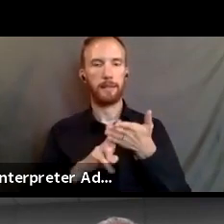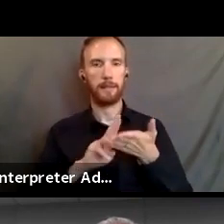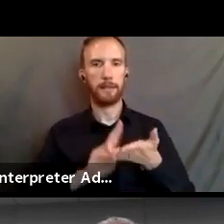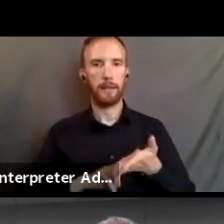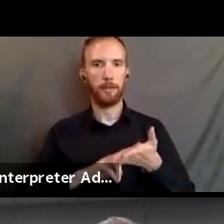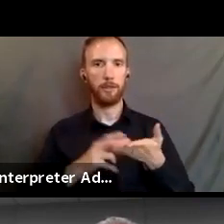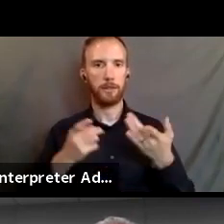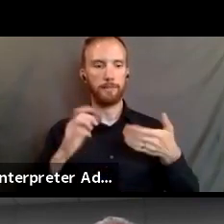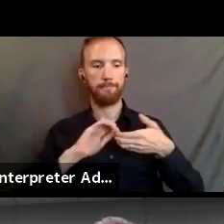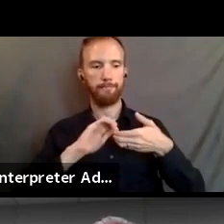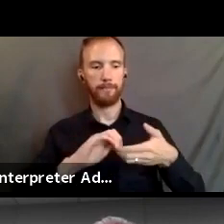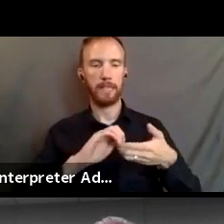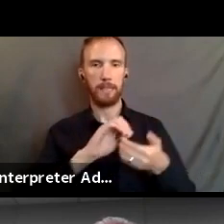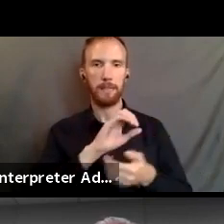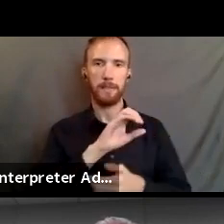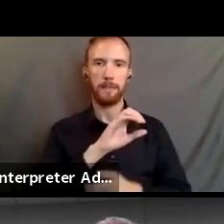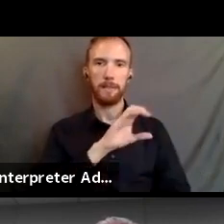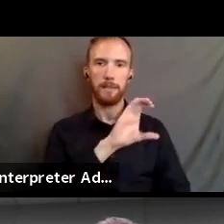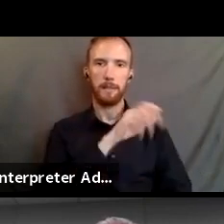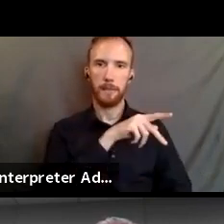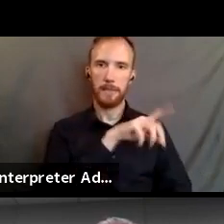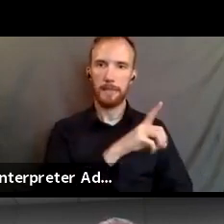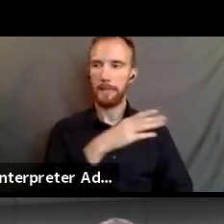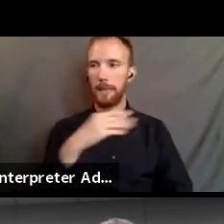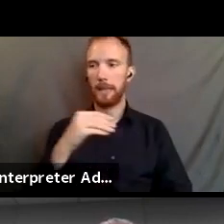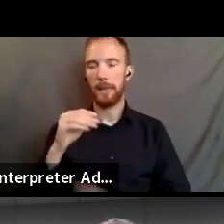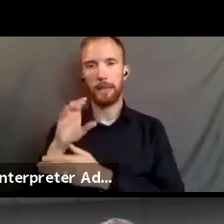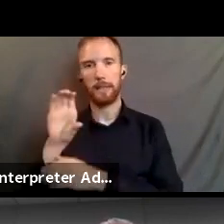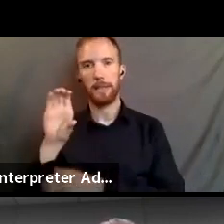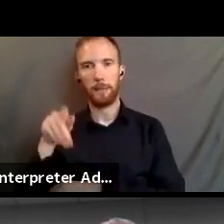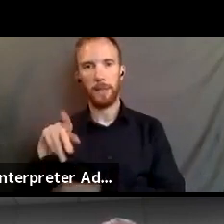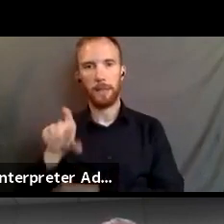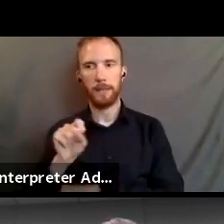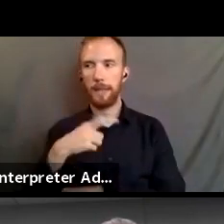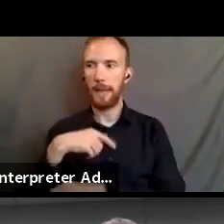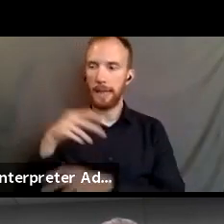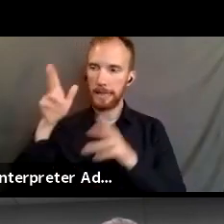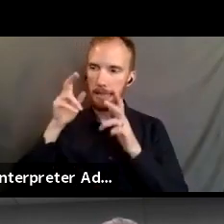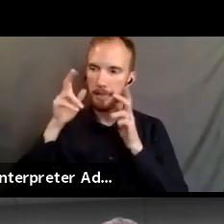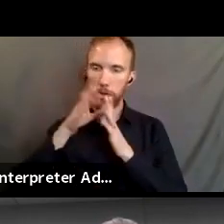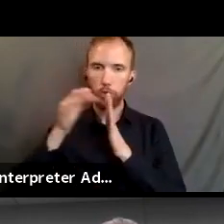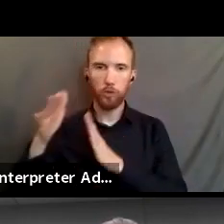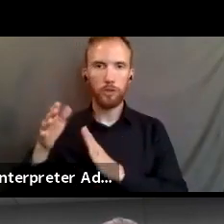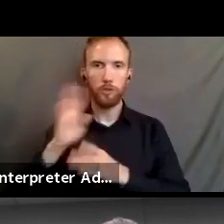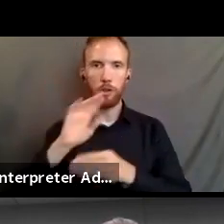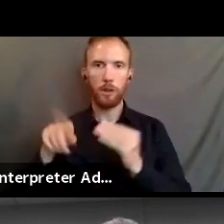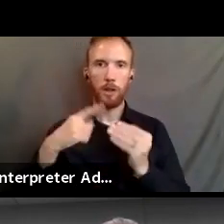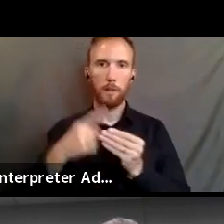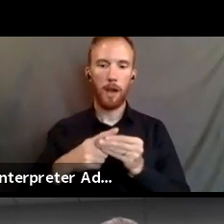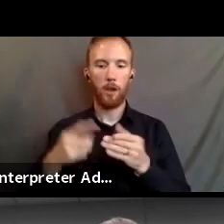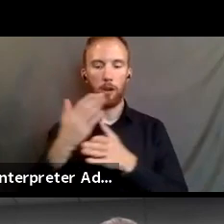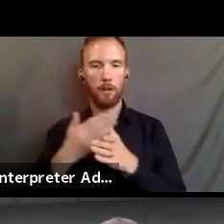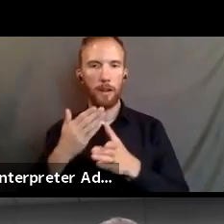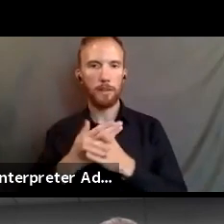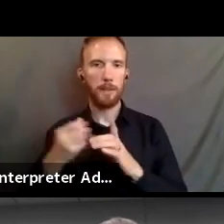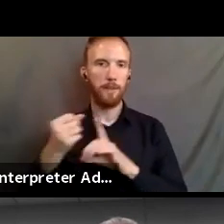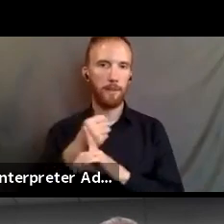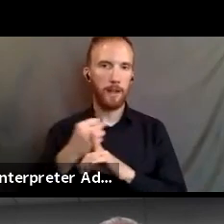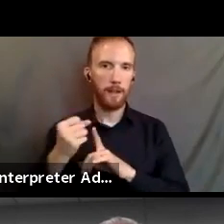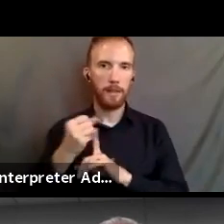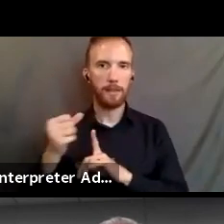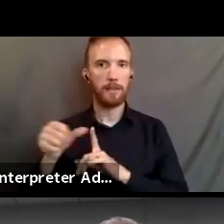to cps students who complained of harassment abuse and violence and i did so after an extensive review of the